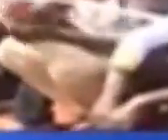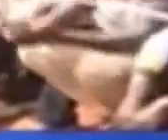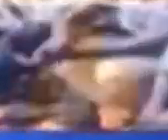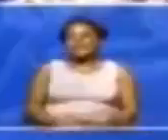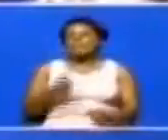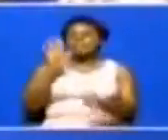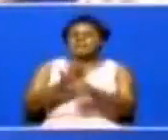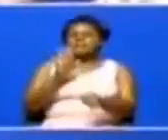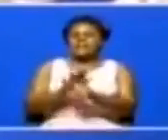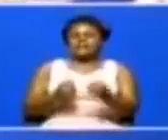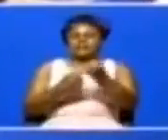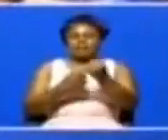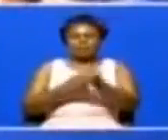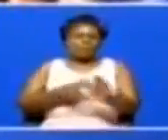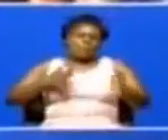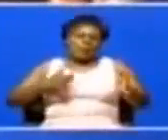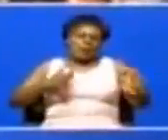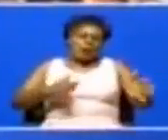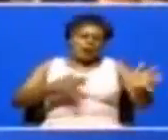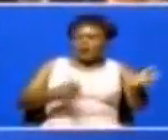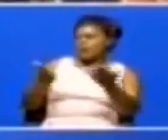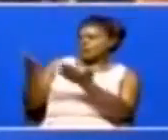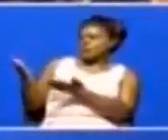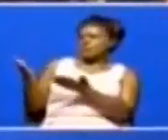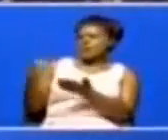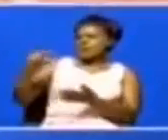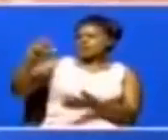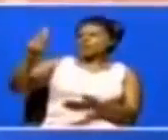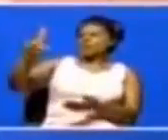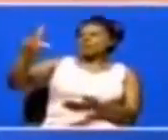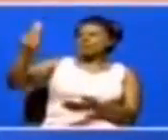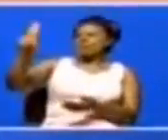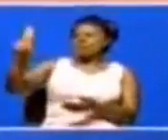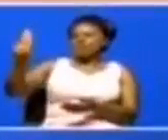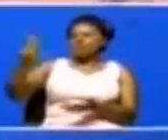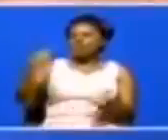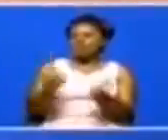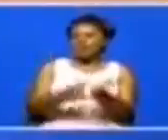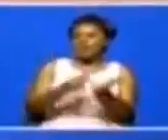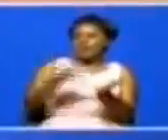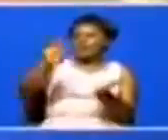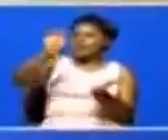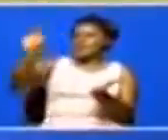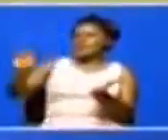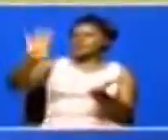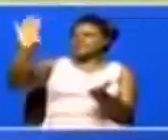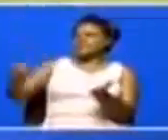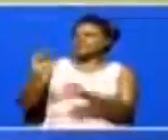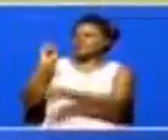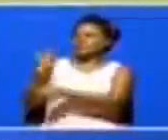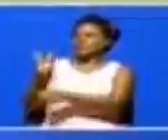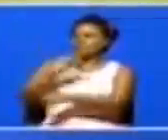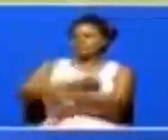Hundreds of fans turned out at Peche Stadium in Gulu as athletics took center stage on day six of the East Africa Secondary School Games.